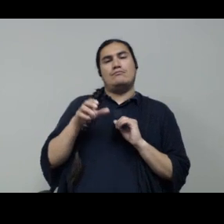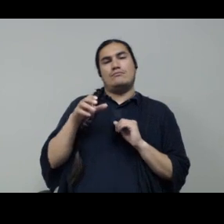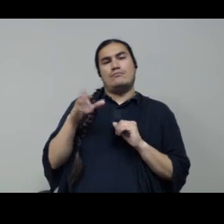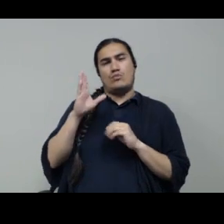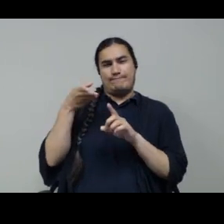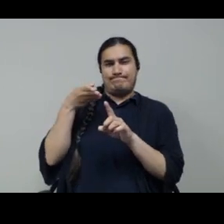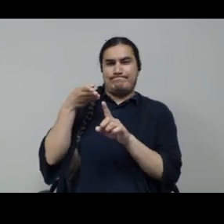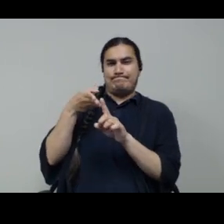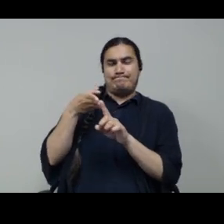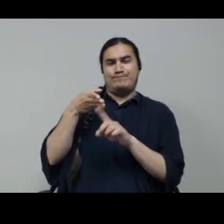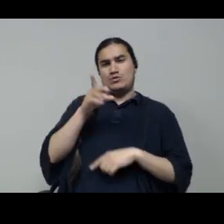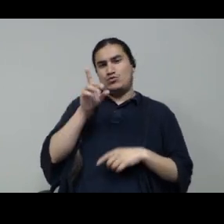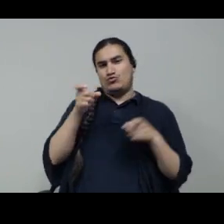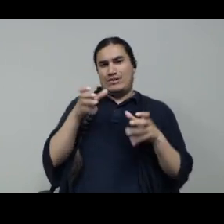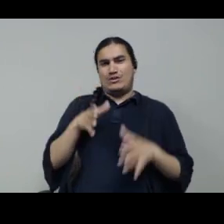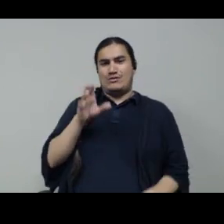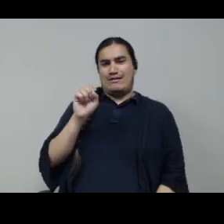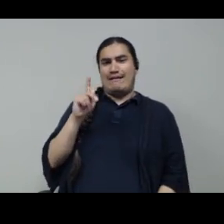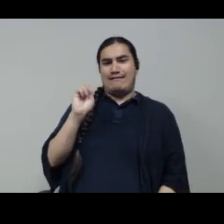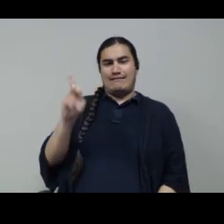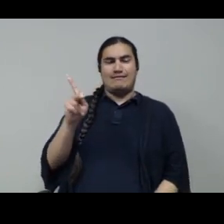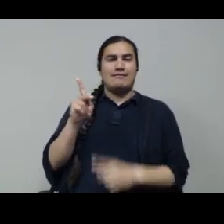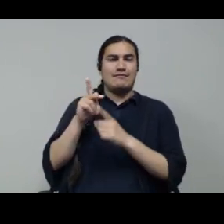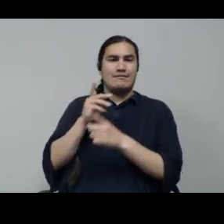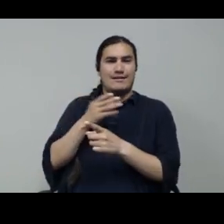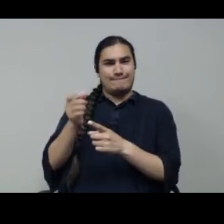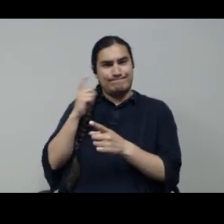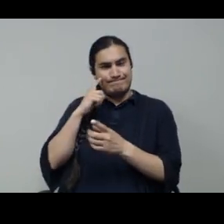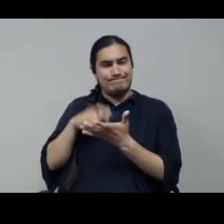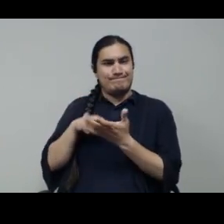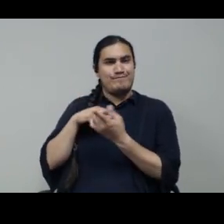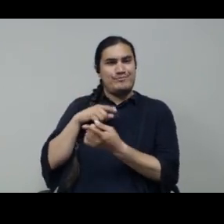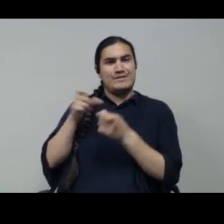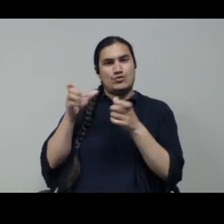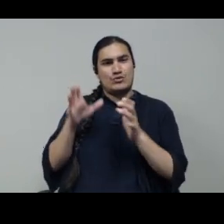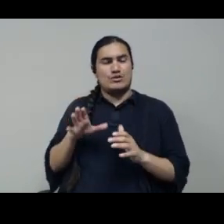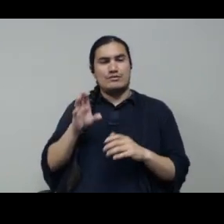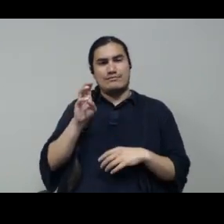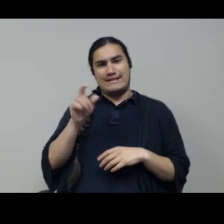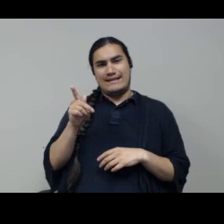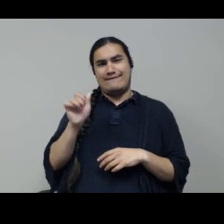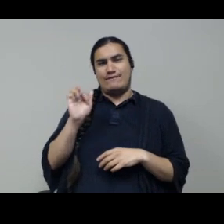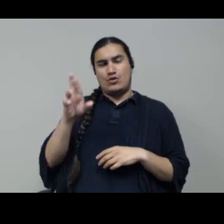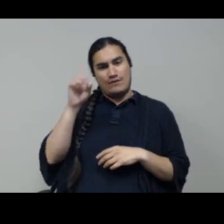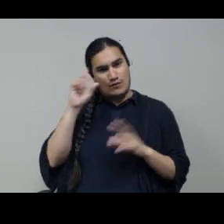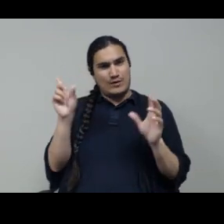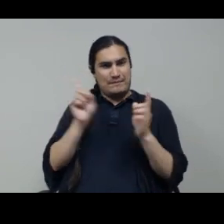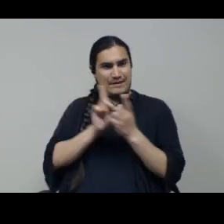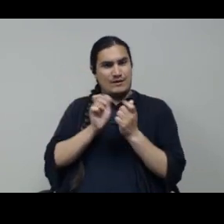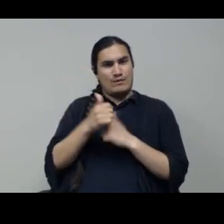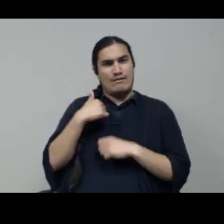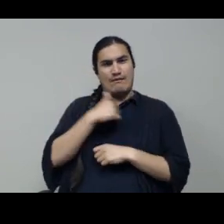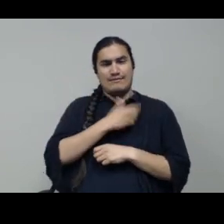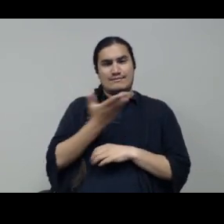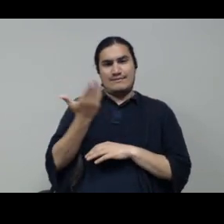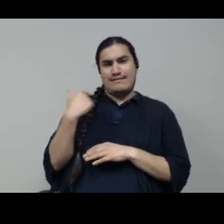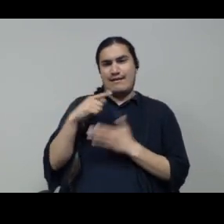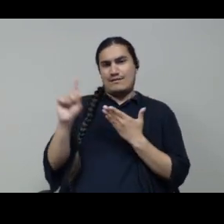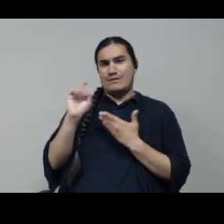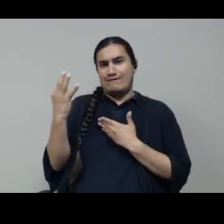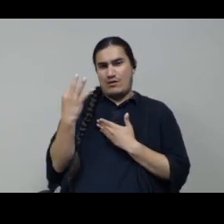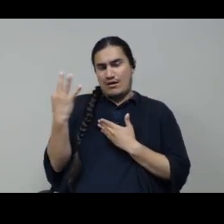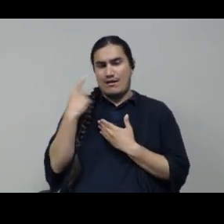Keck, which I'm happy to call, and his Deputy Director, Mr. Keever, for meeting with us last Friday, the self-help counties and the